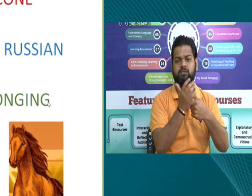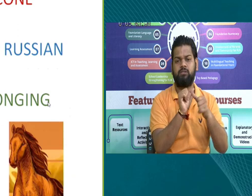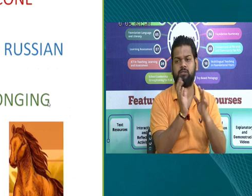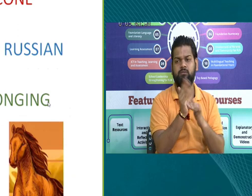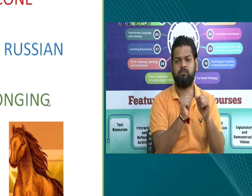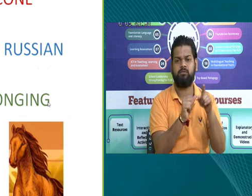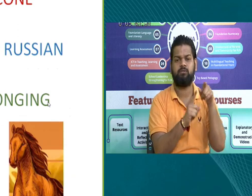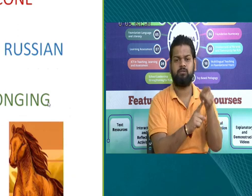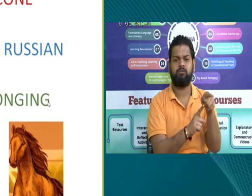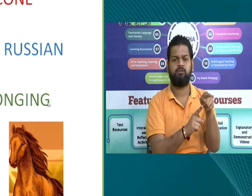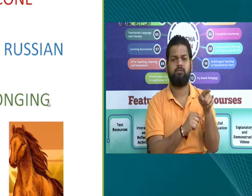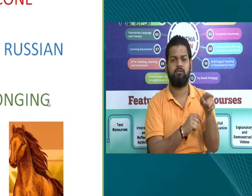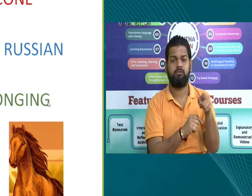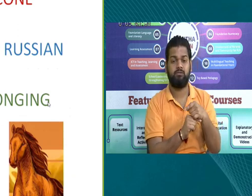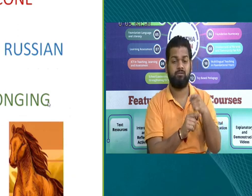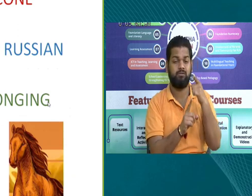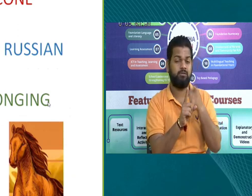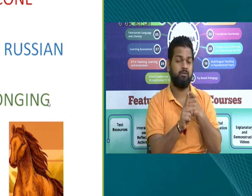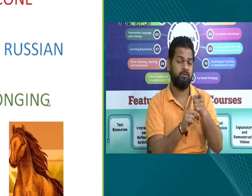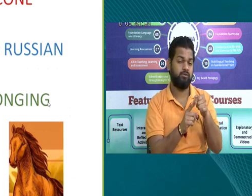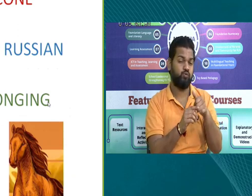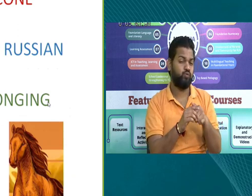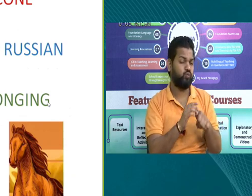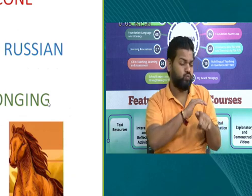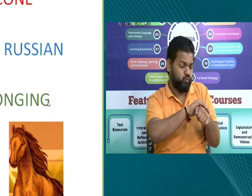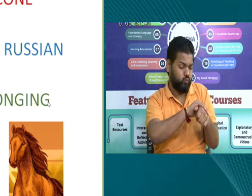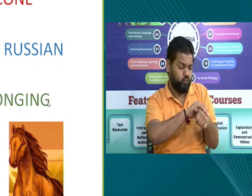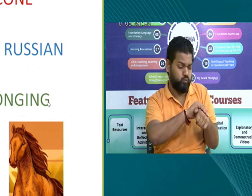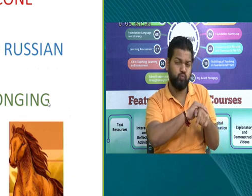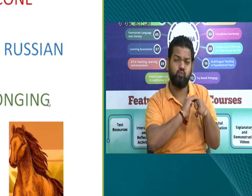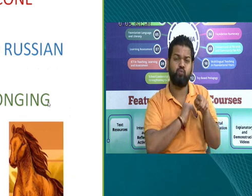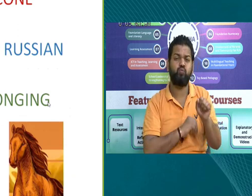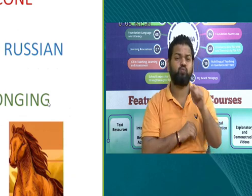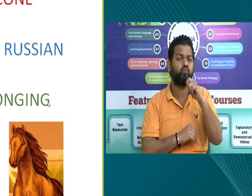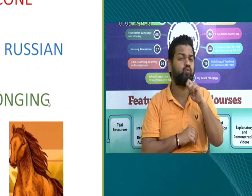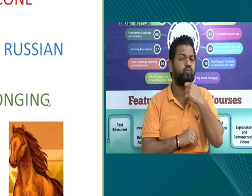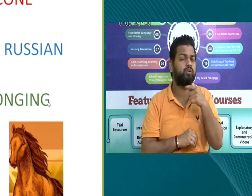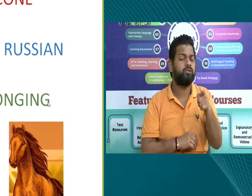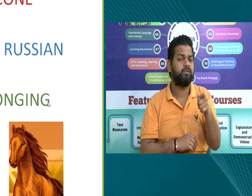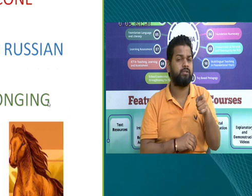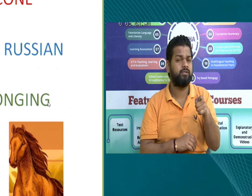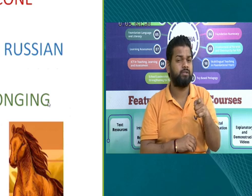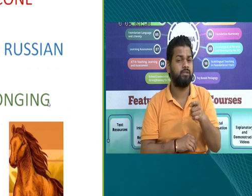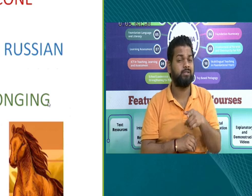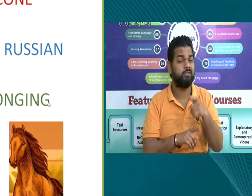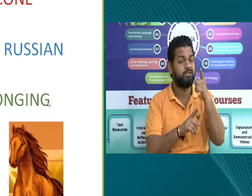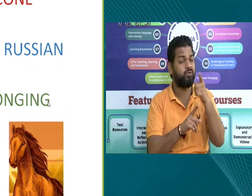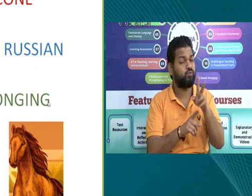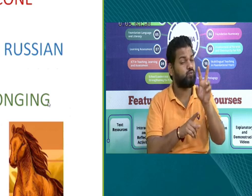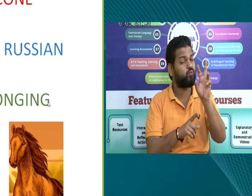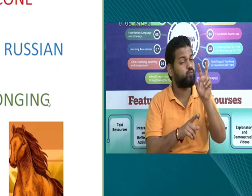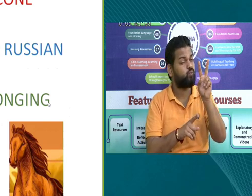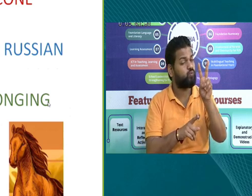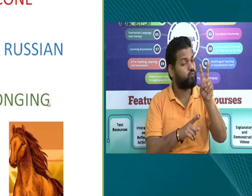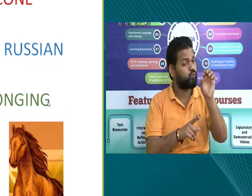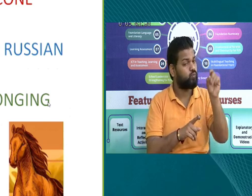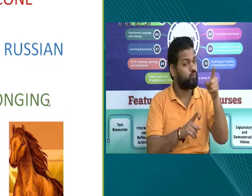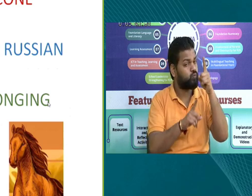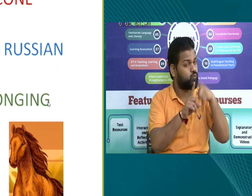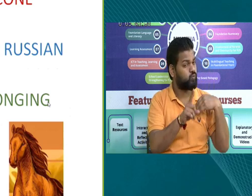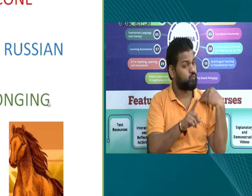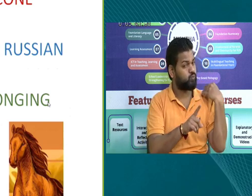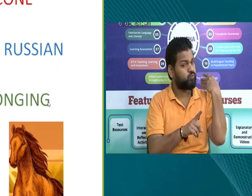by a 200-year-old tortoise belonging to the king of Tonga. Can you imagine 200-year-old